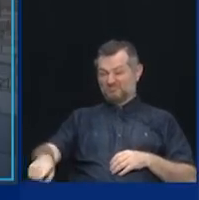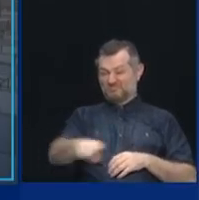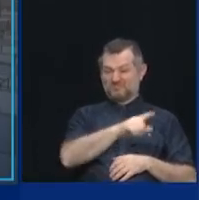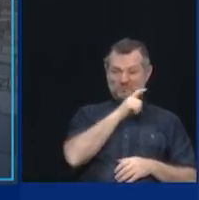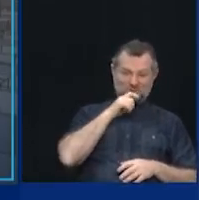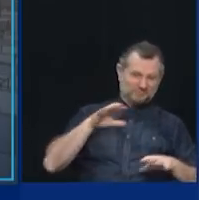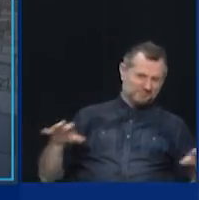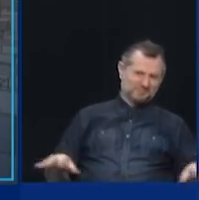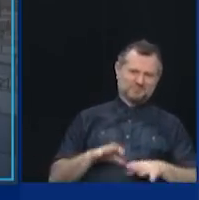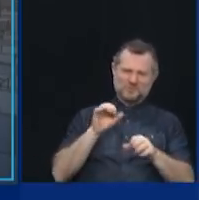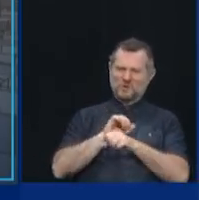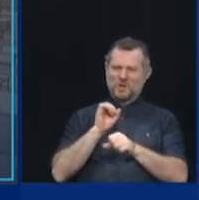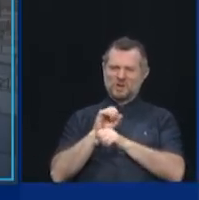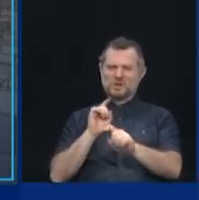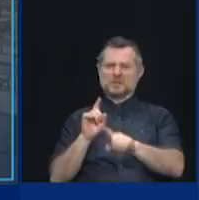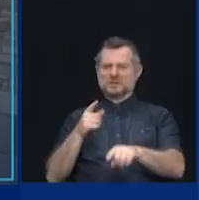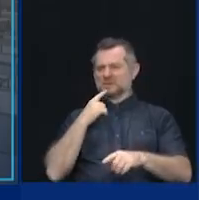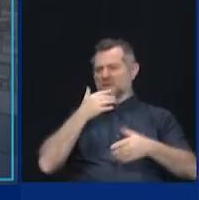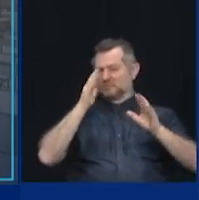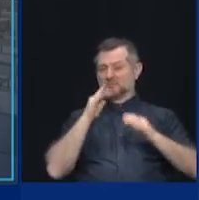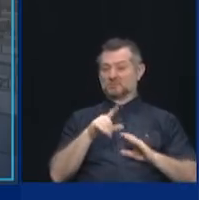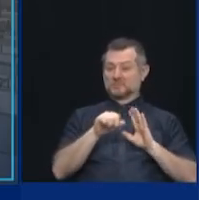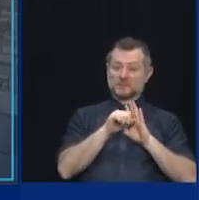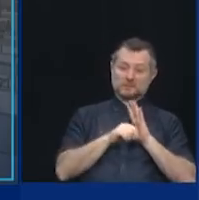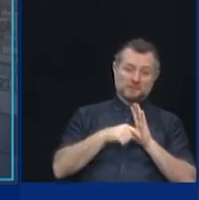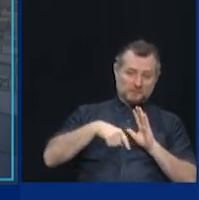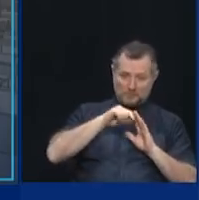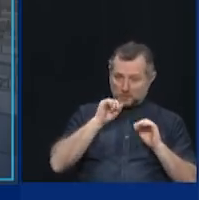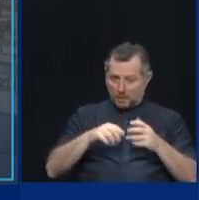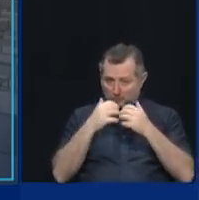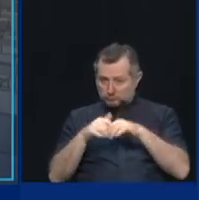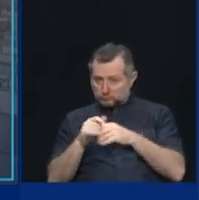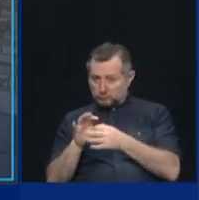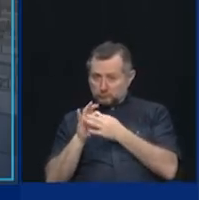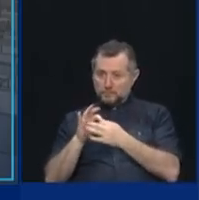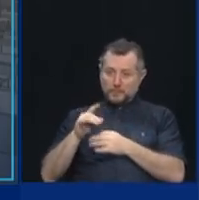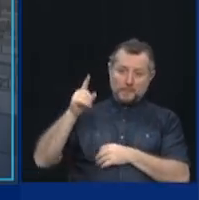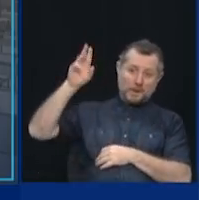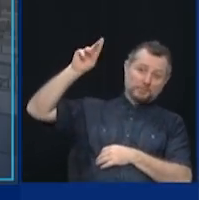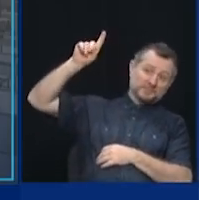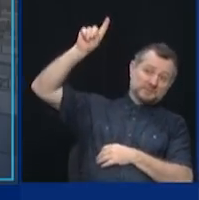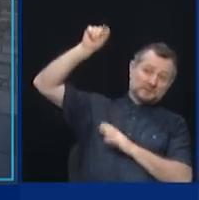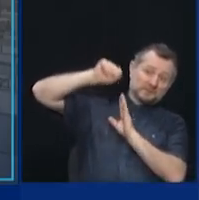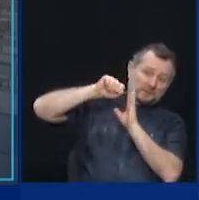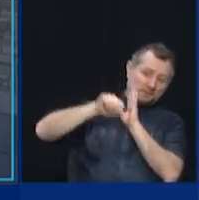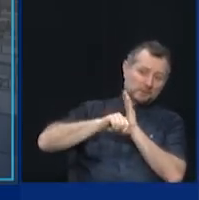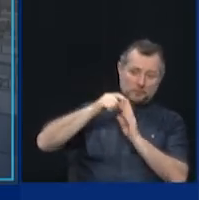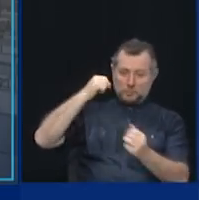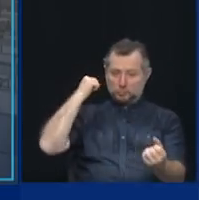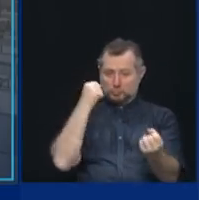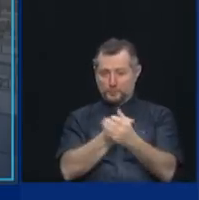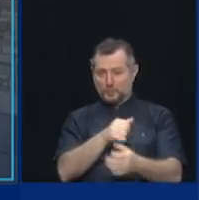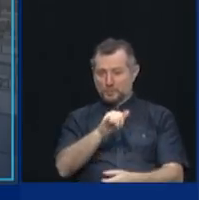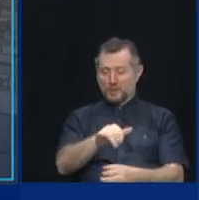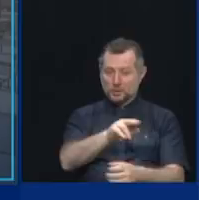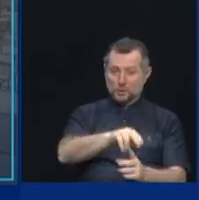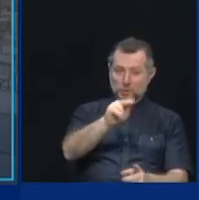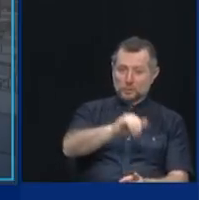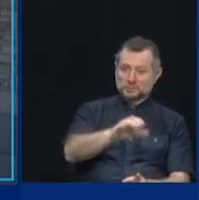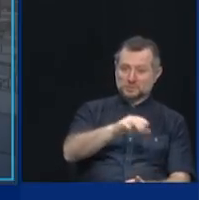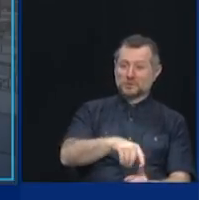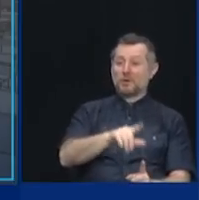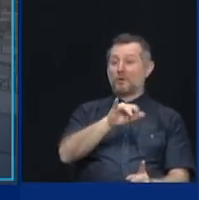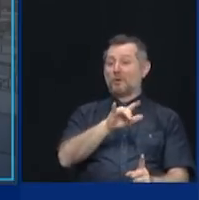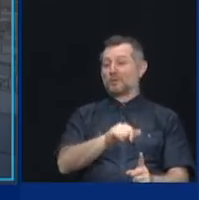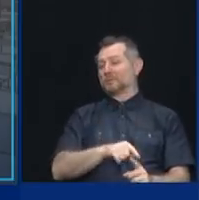state worked together. So the upstate hospitals supported the downstate hospitals, Long Island hospitals supported. But we were